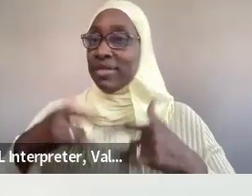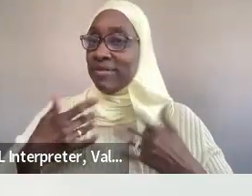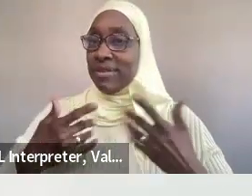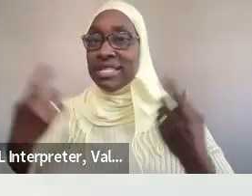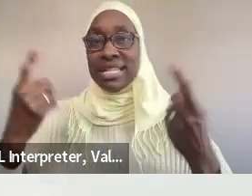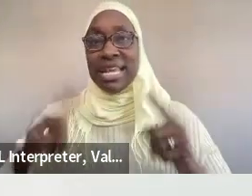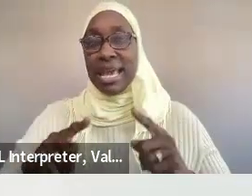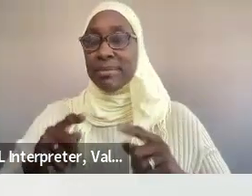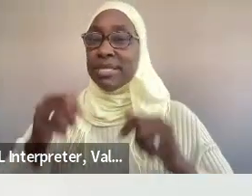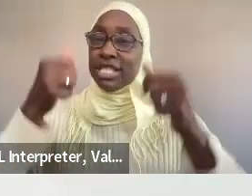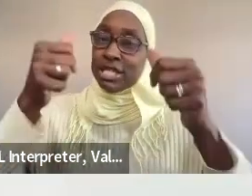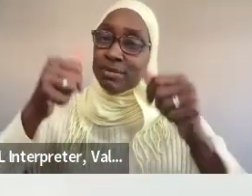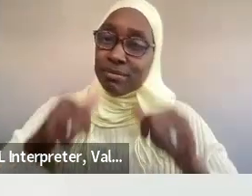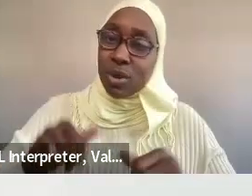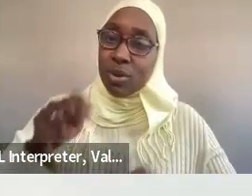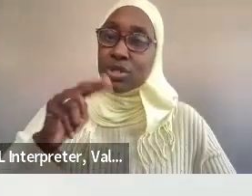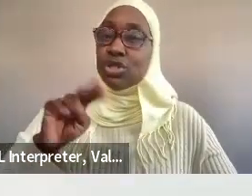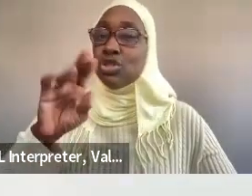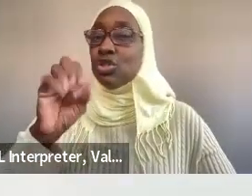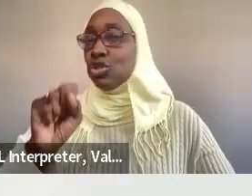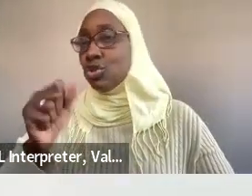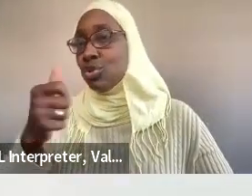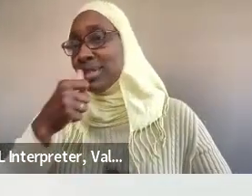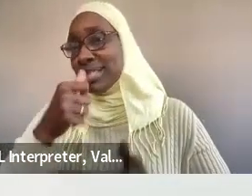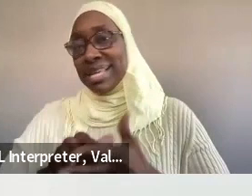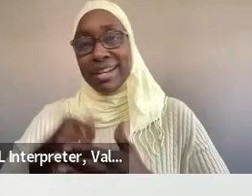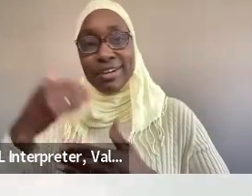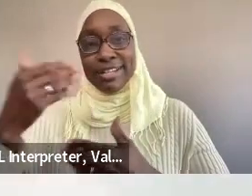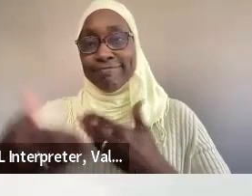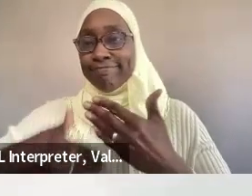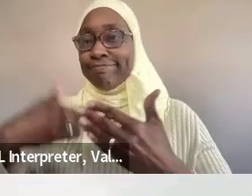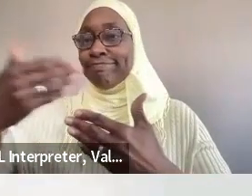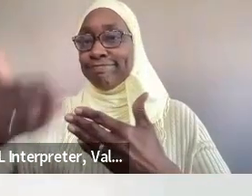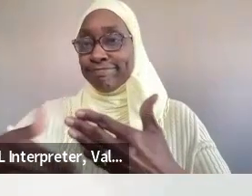newsletters, and the cycle continues.